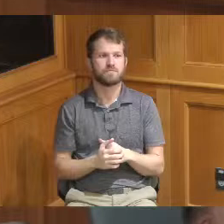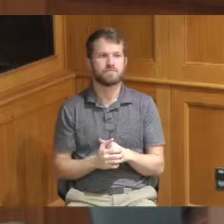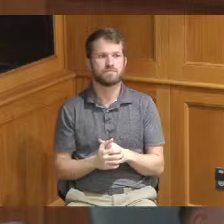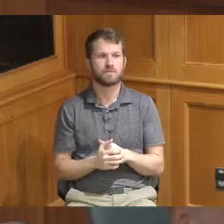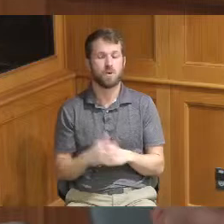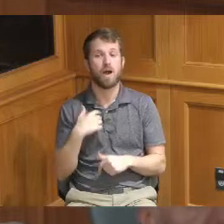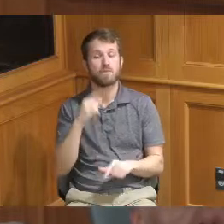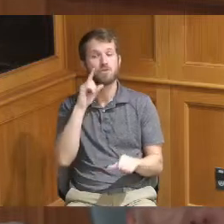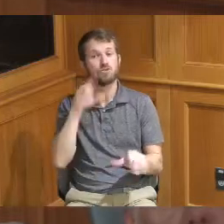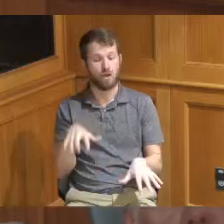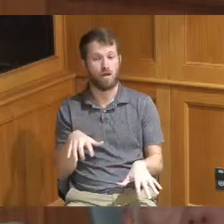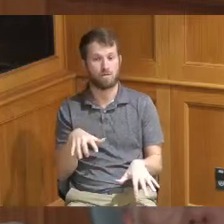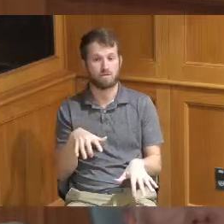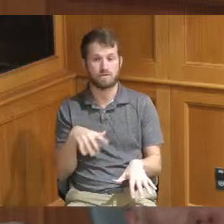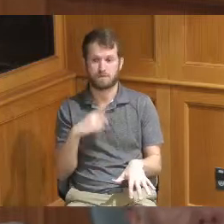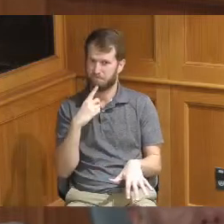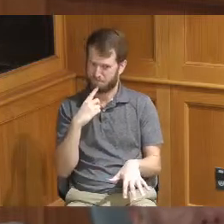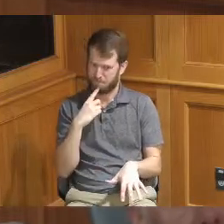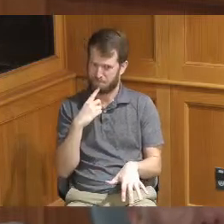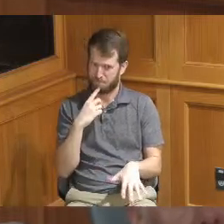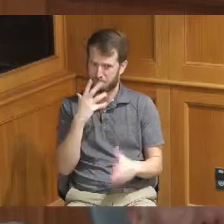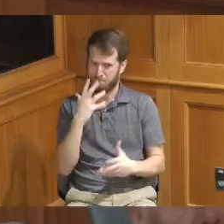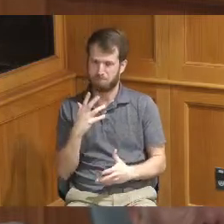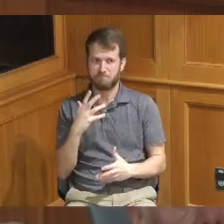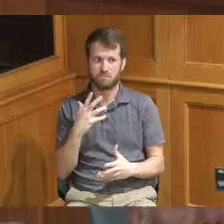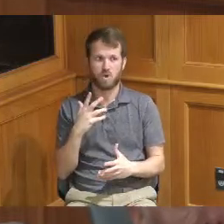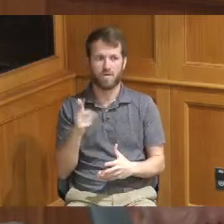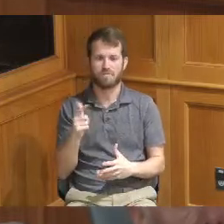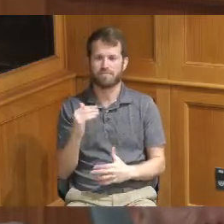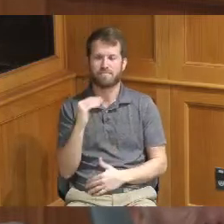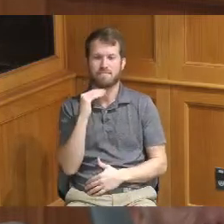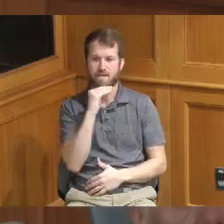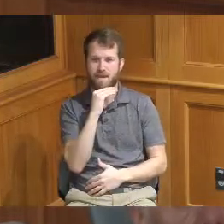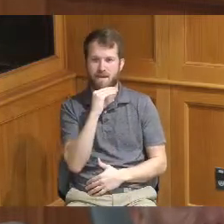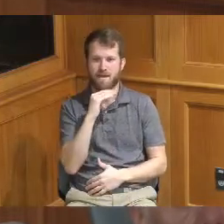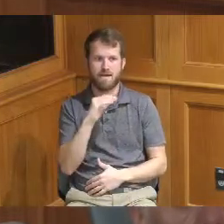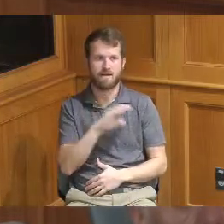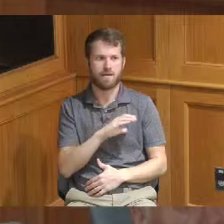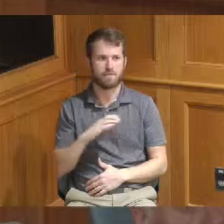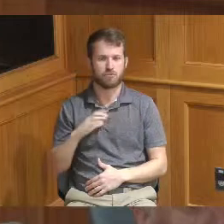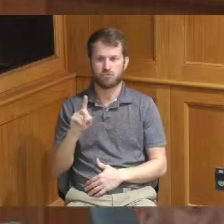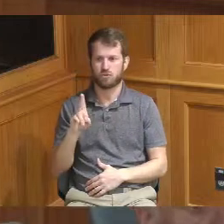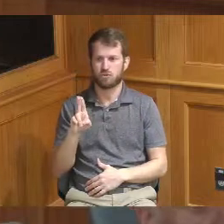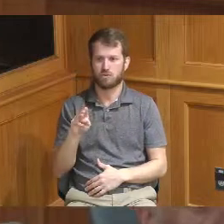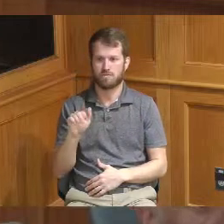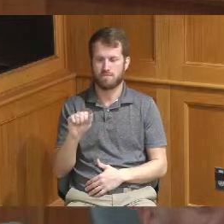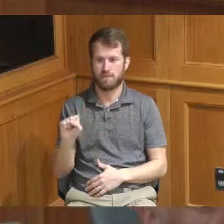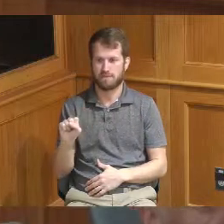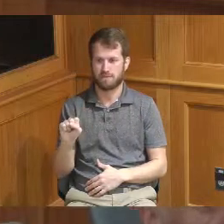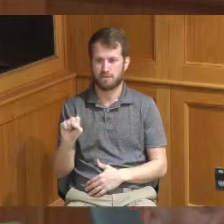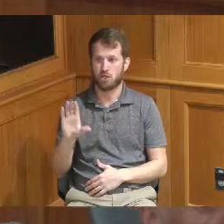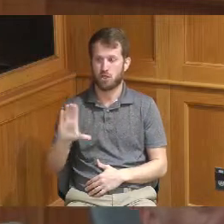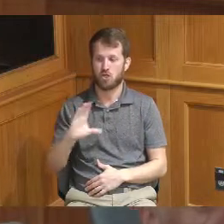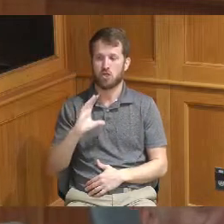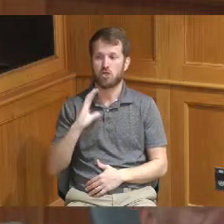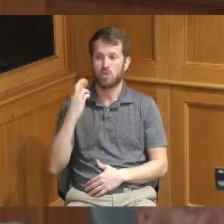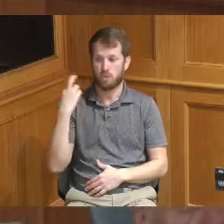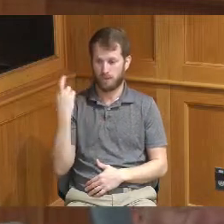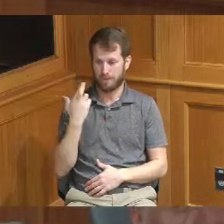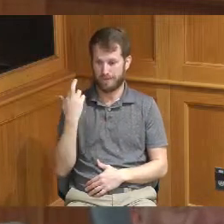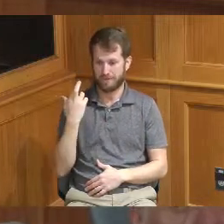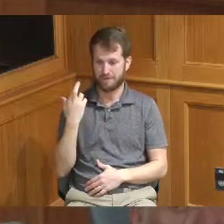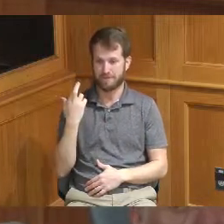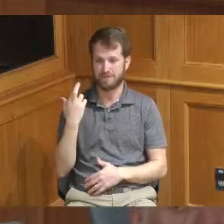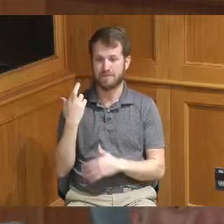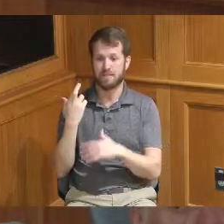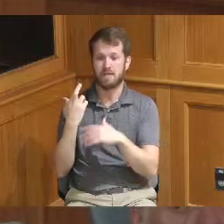am shocked and very disappointed on the flat-out lie of Commissioner Summerall Dumas, of her reasoning, of